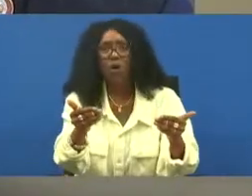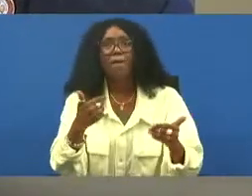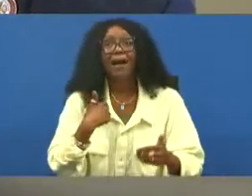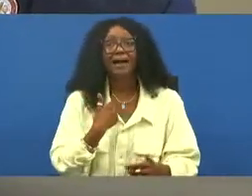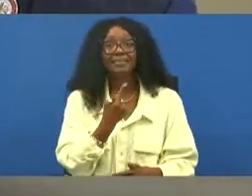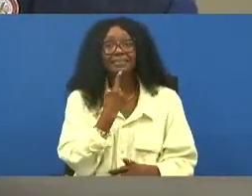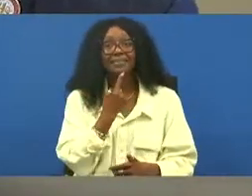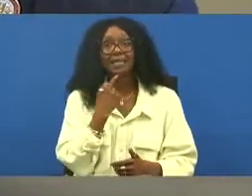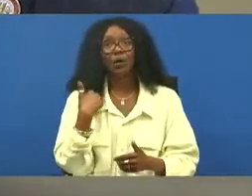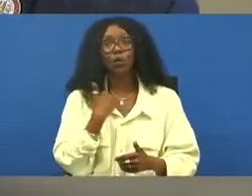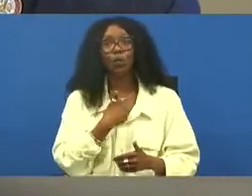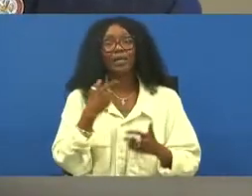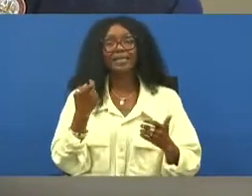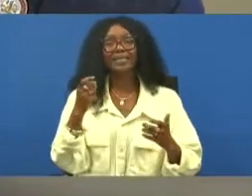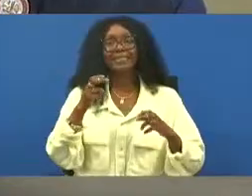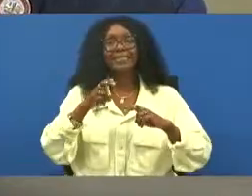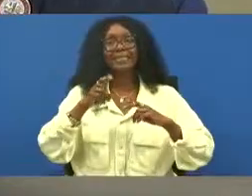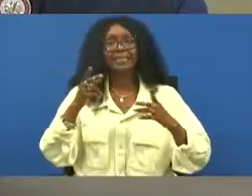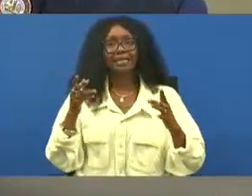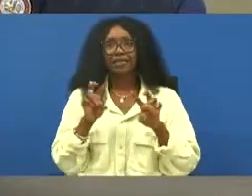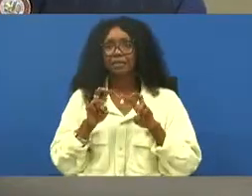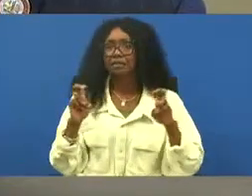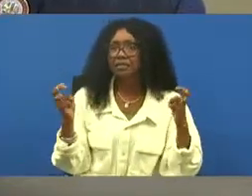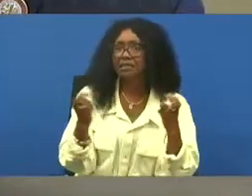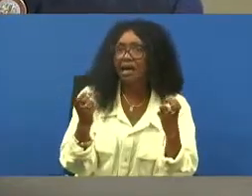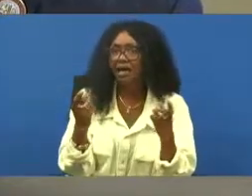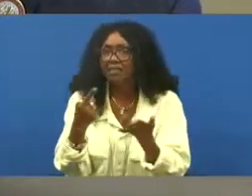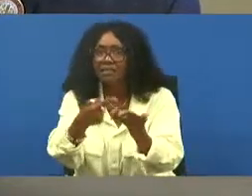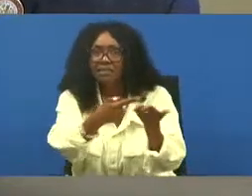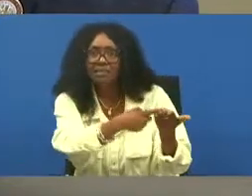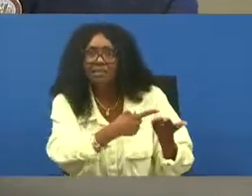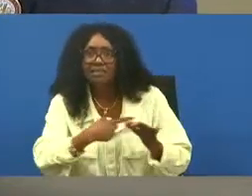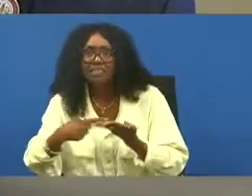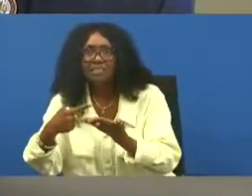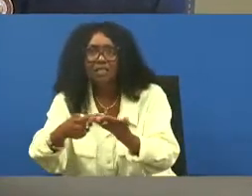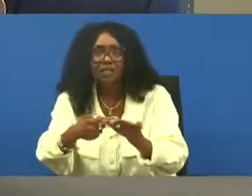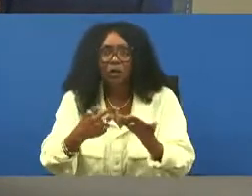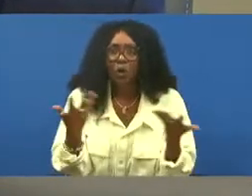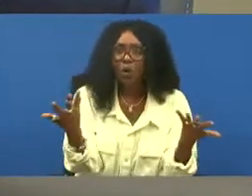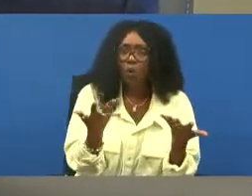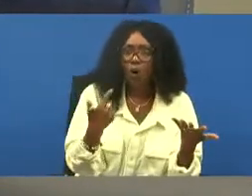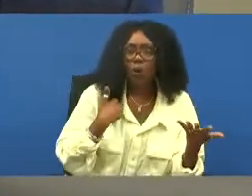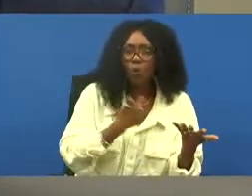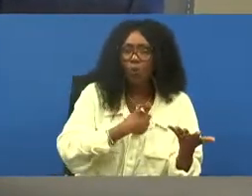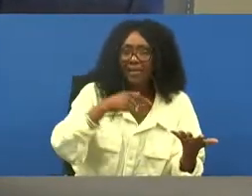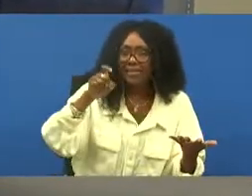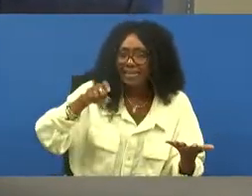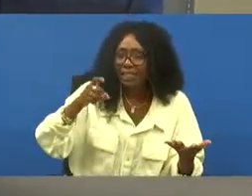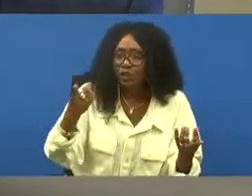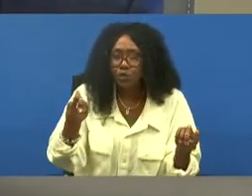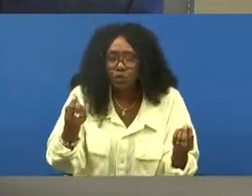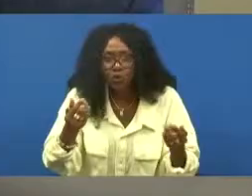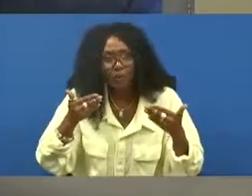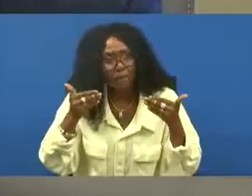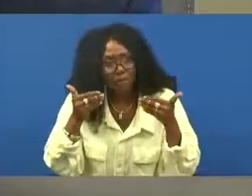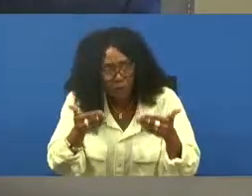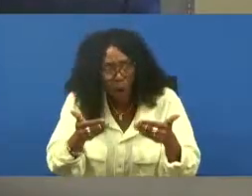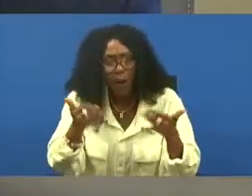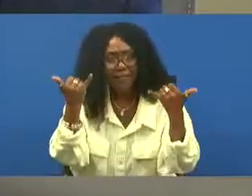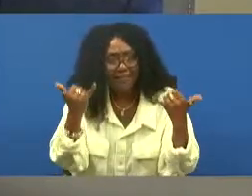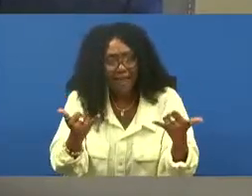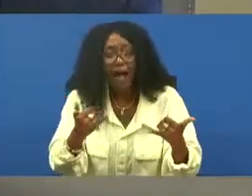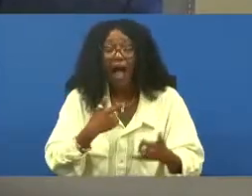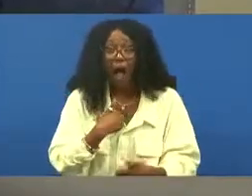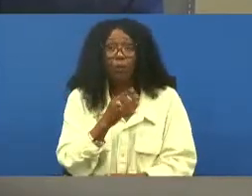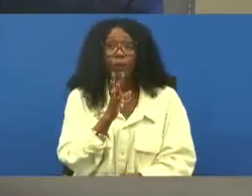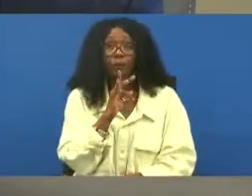look at what the priorities are and figure out where they need to go and where we need to allocate time, resources, and talent. So I will speak